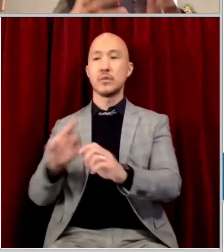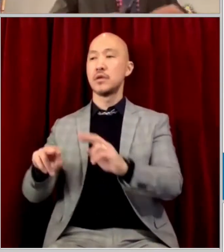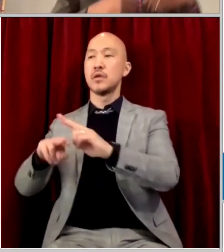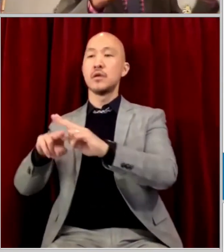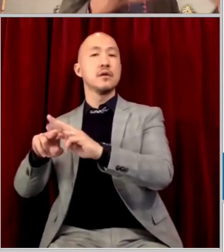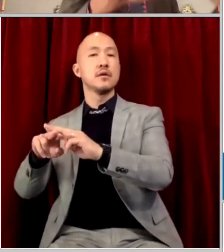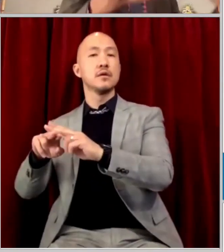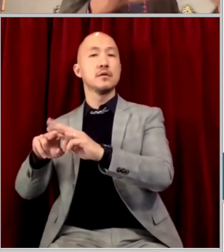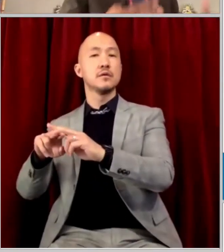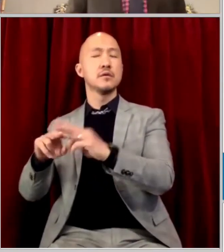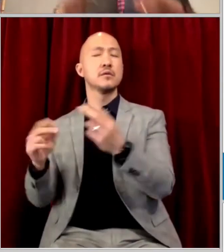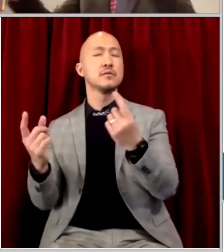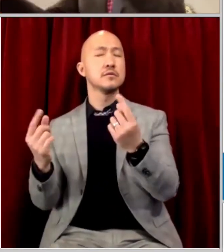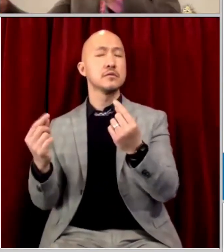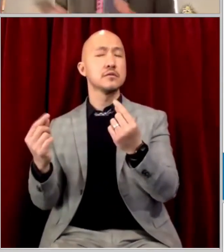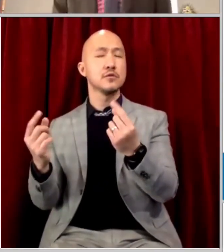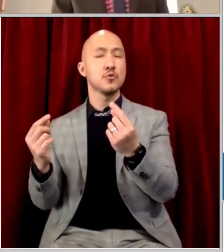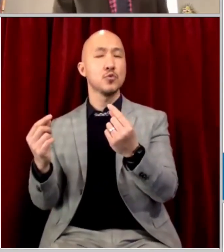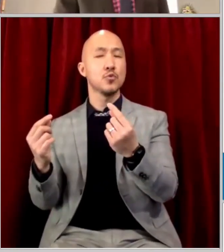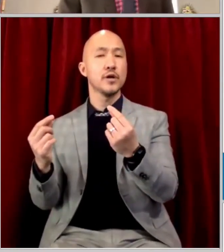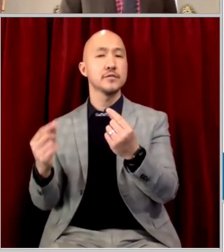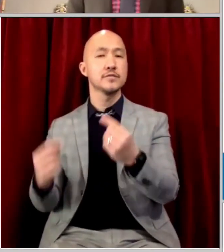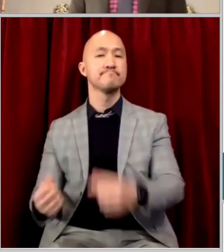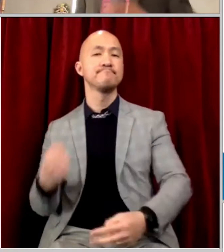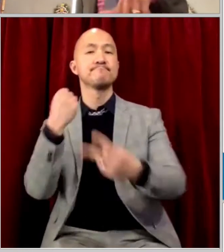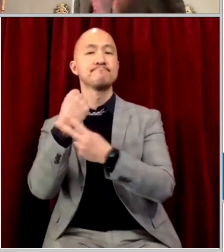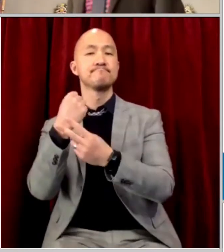put in the refrigerator. Fish, we put in the refrigerator or the